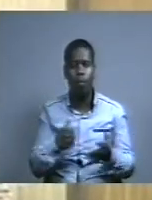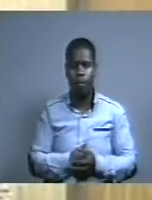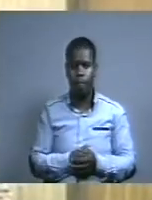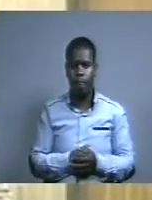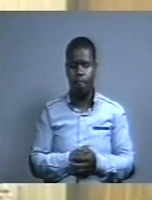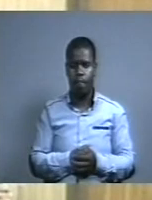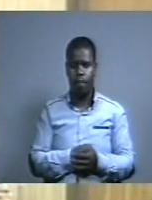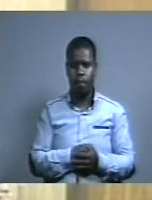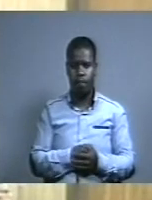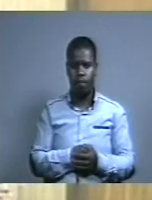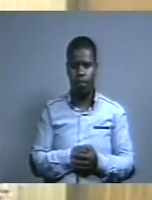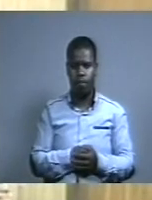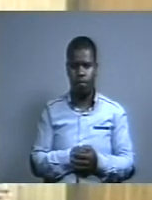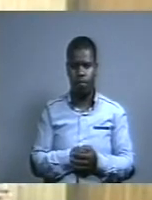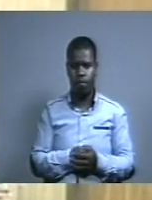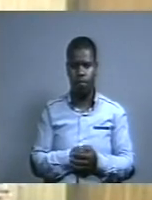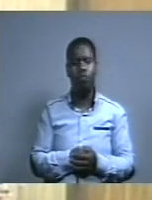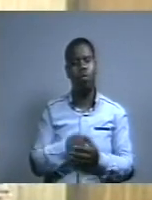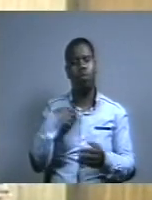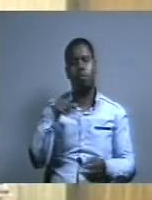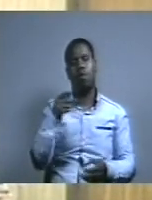last part, the snolly goster, I will withdraw.